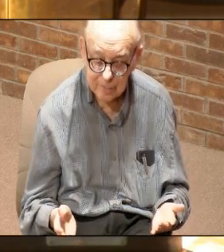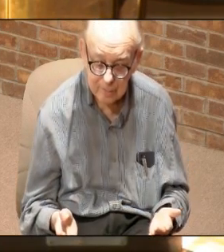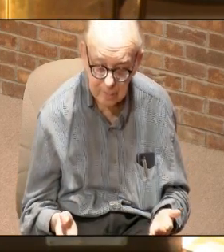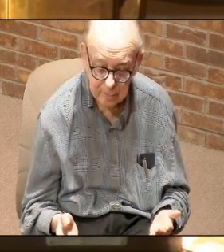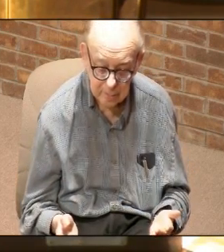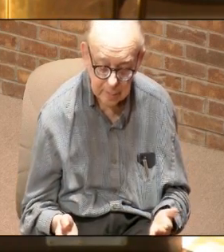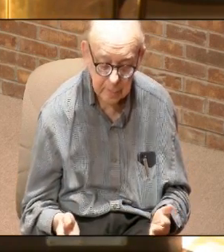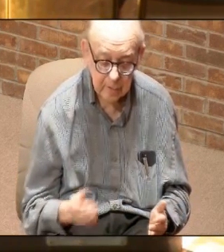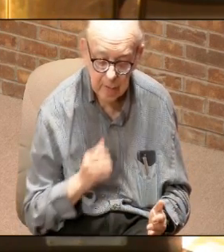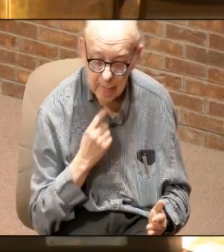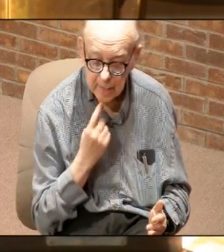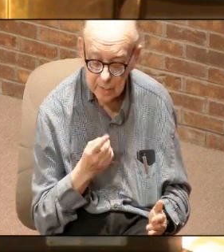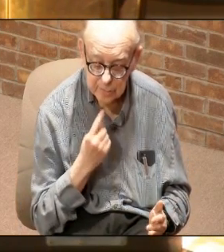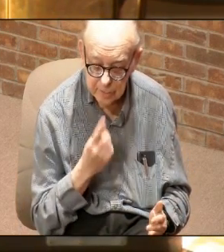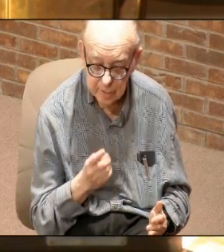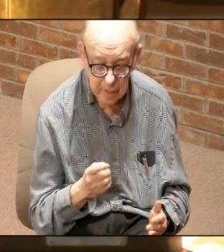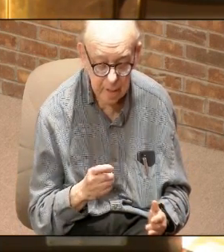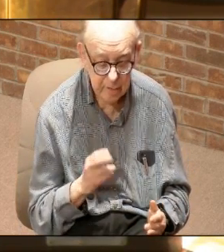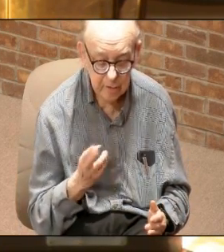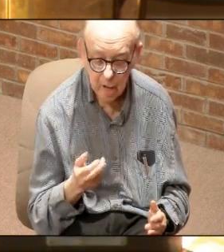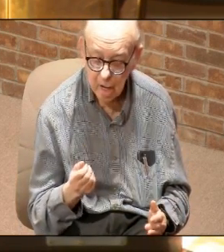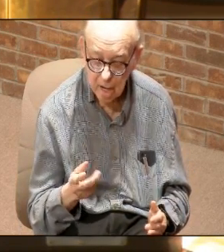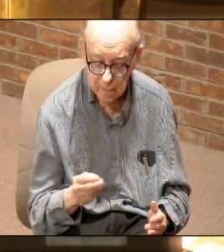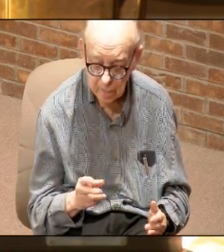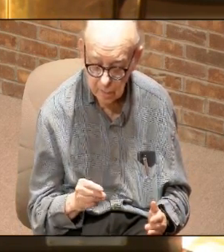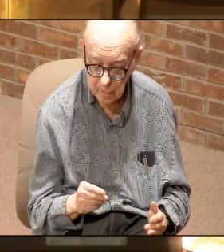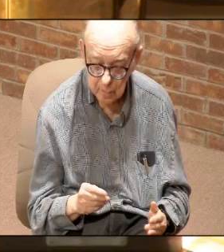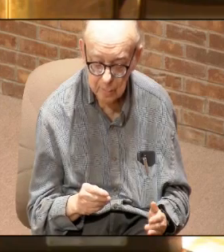And I don't say that jokingly.